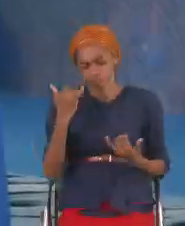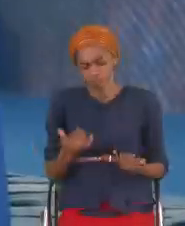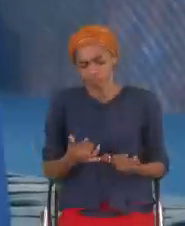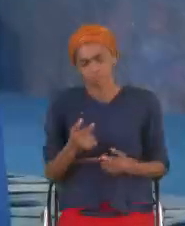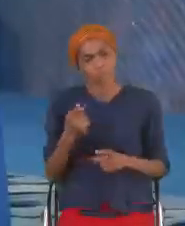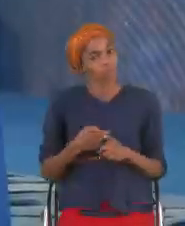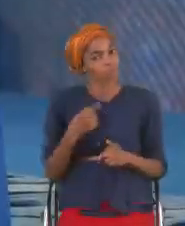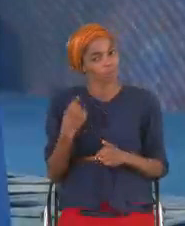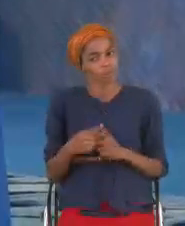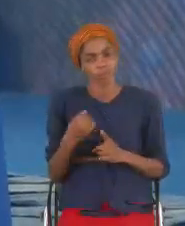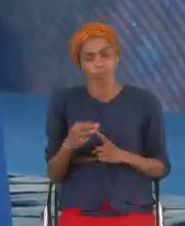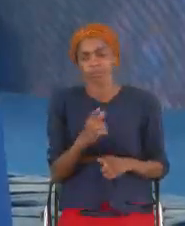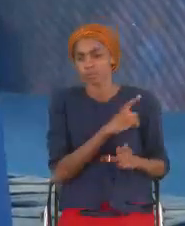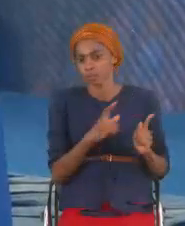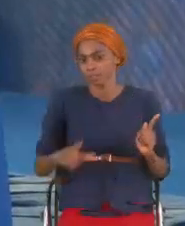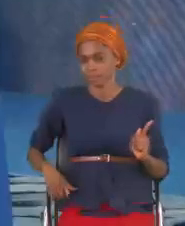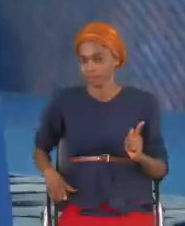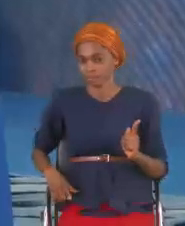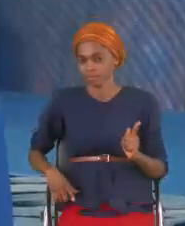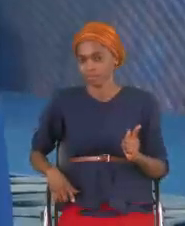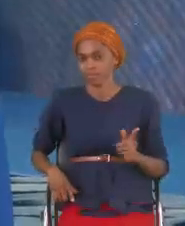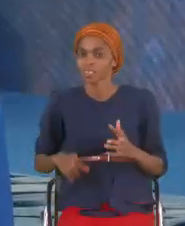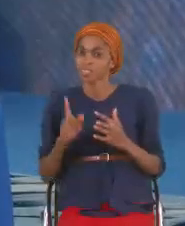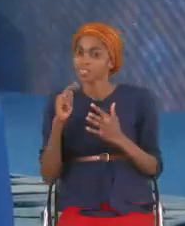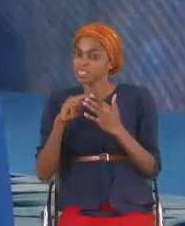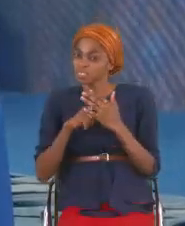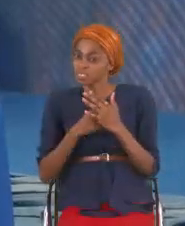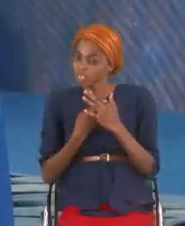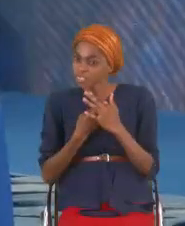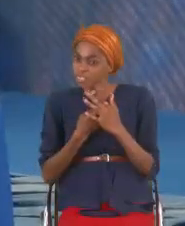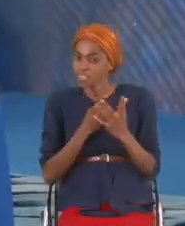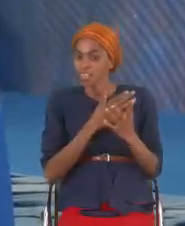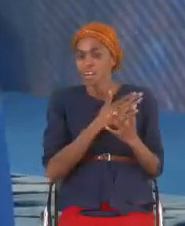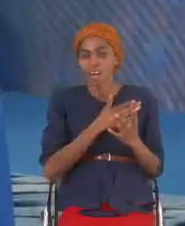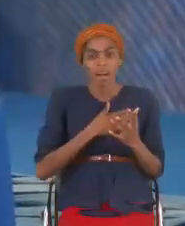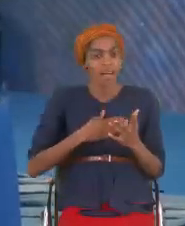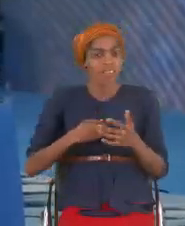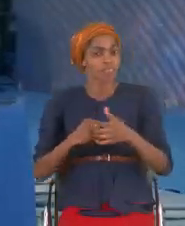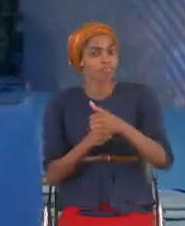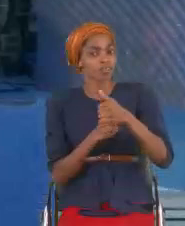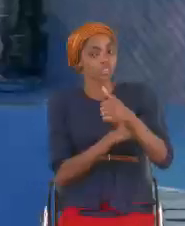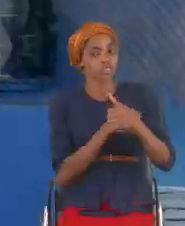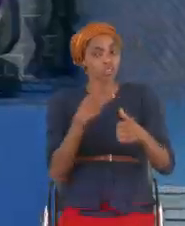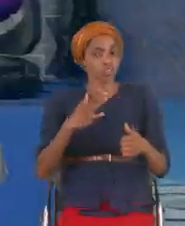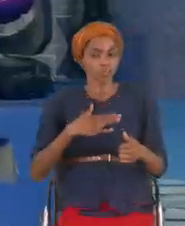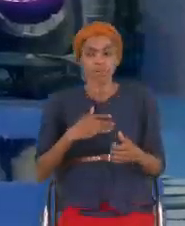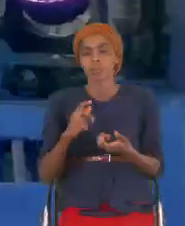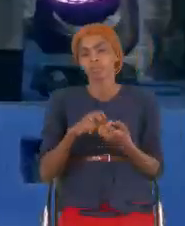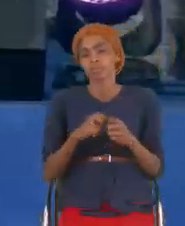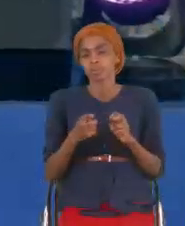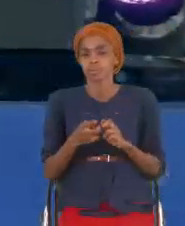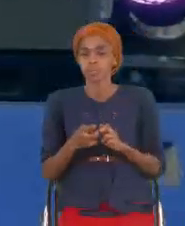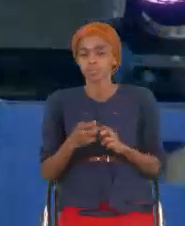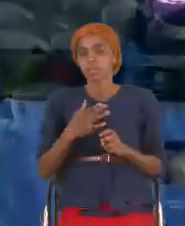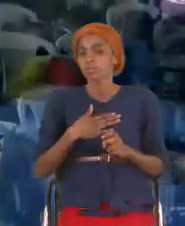word of God, the genesis and the origin and the source of my problem. My